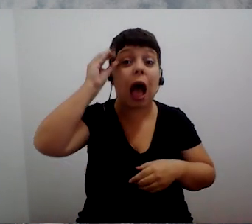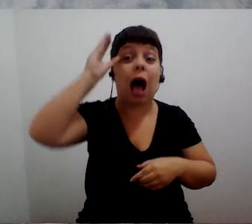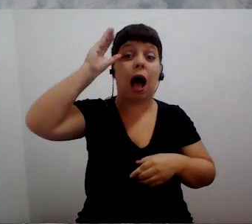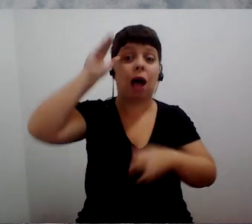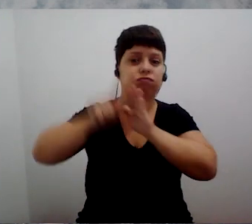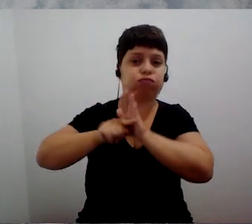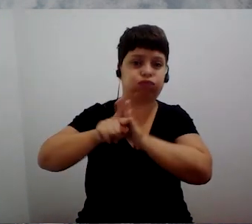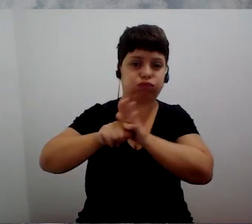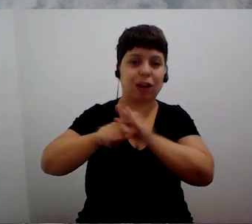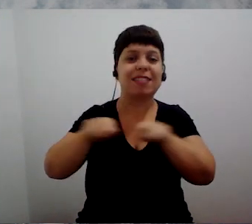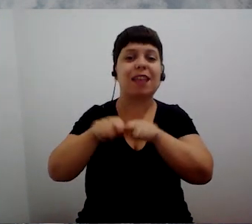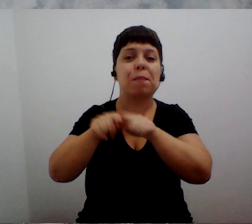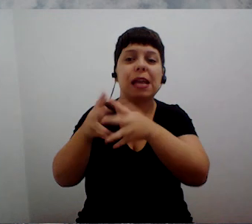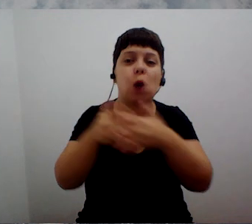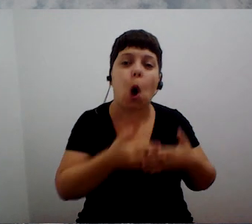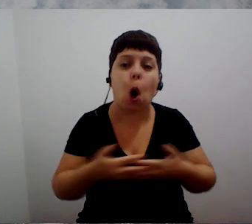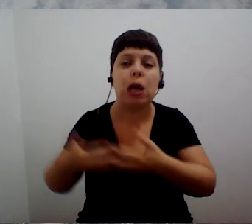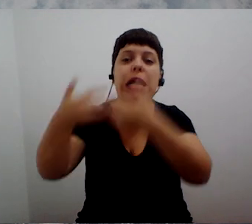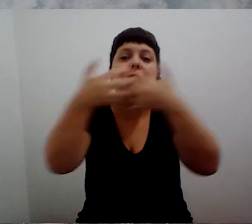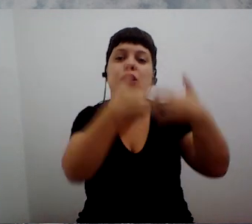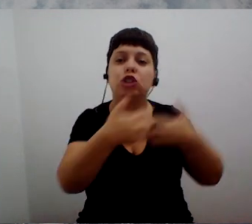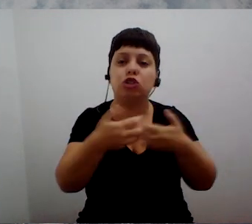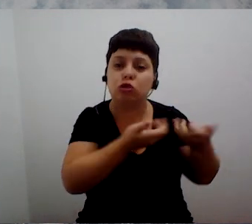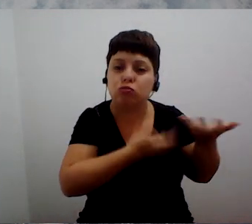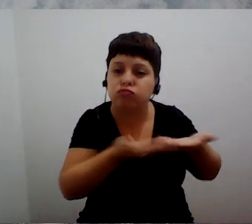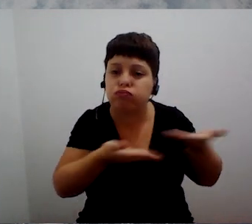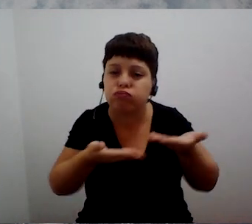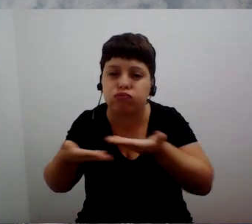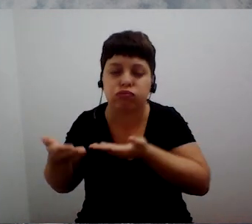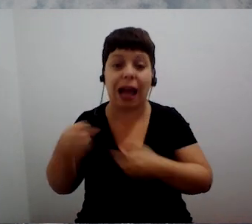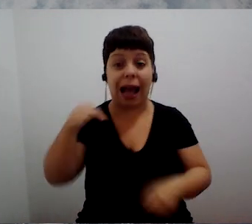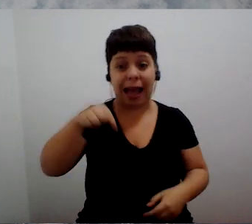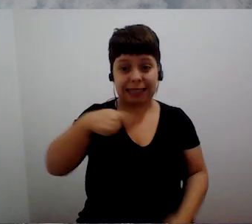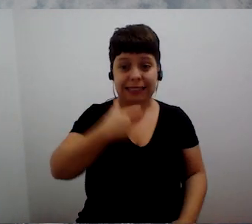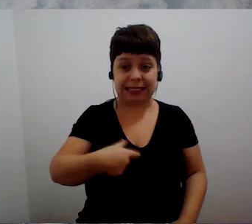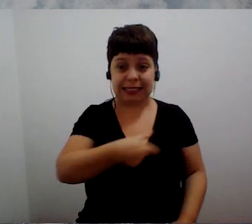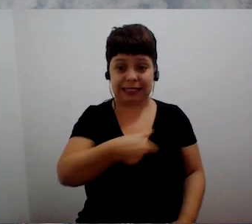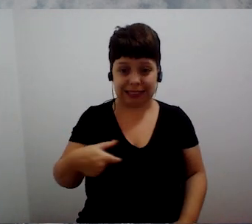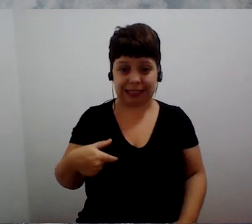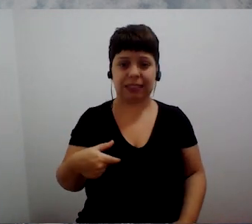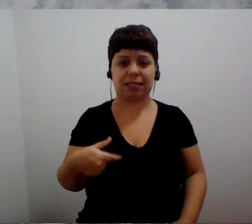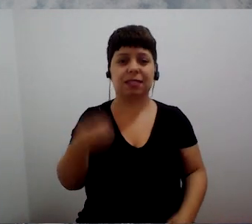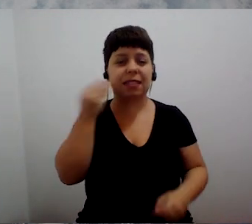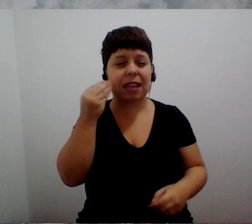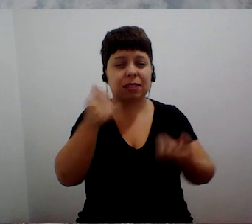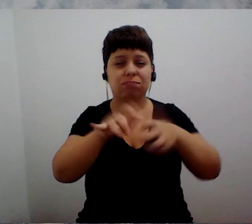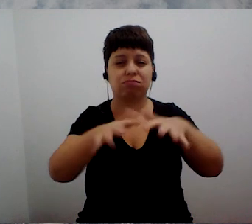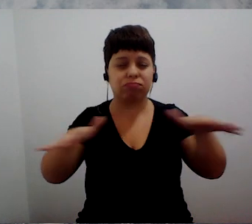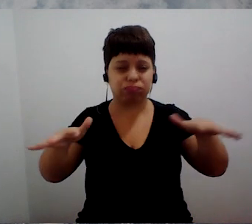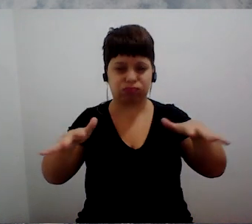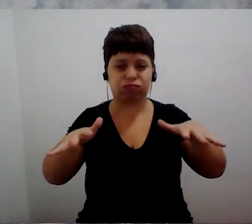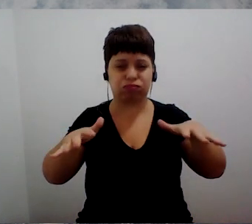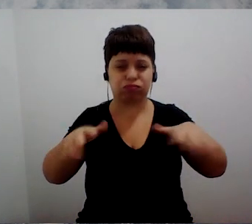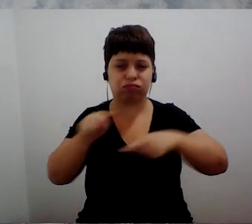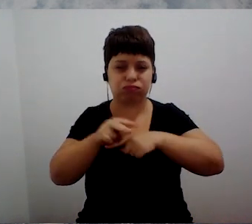requires a holistic approach to ocean management. In Norway, we have been practicing sustainable ocean management through the development